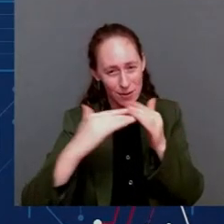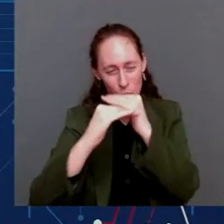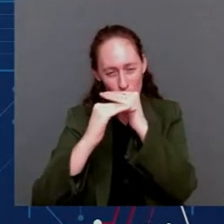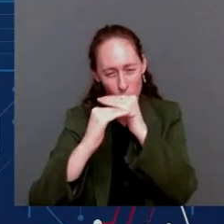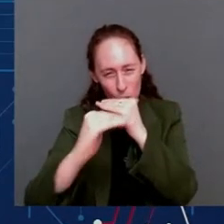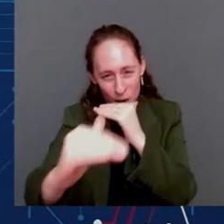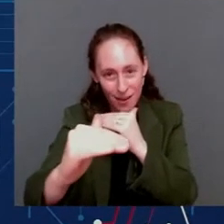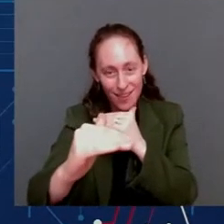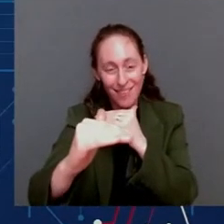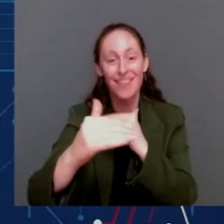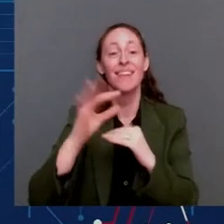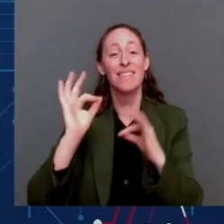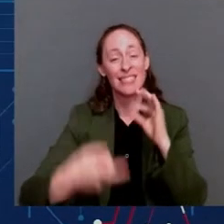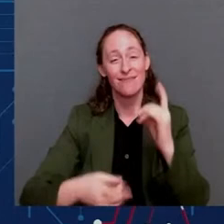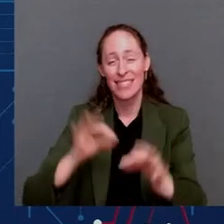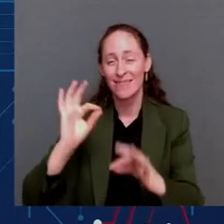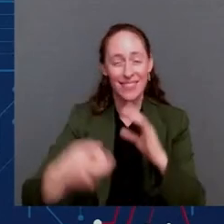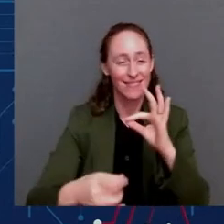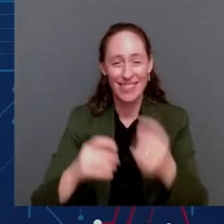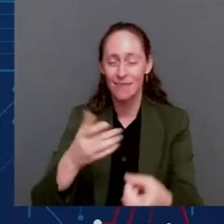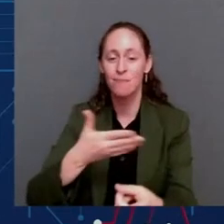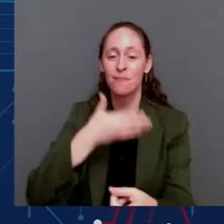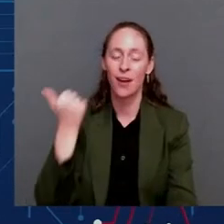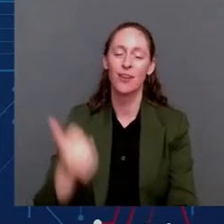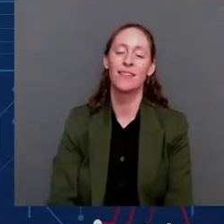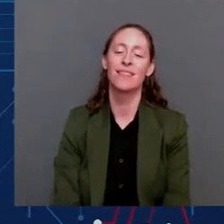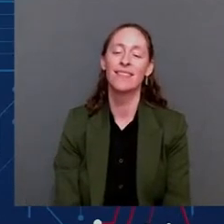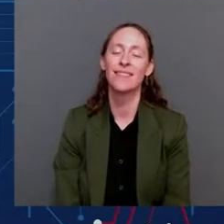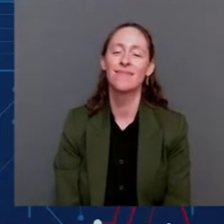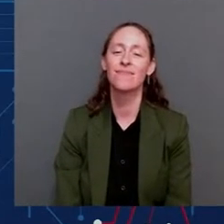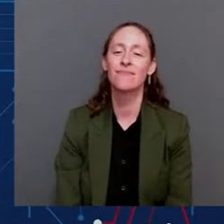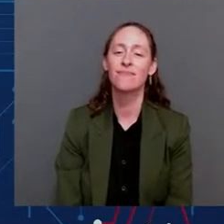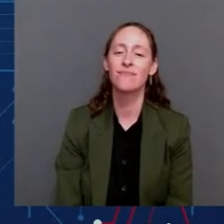debt and not raised taxes by a dime since I took office.